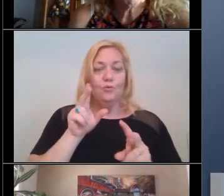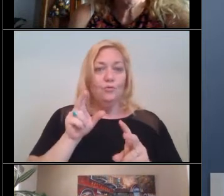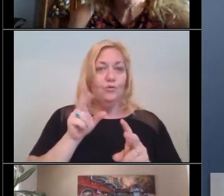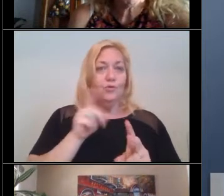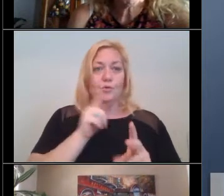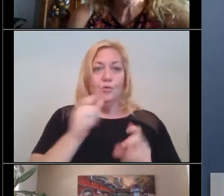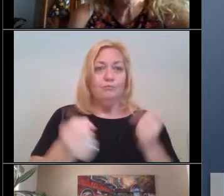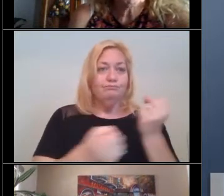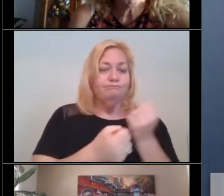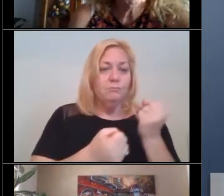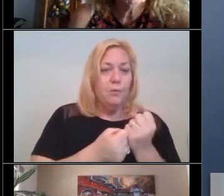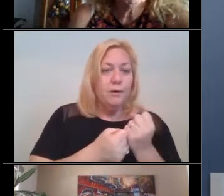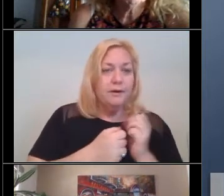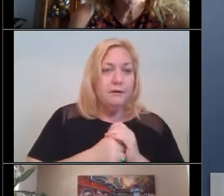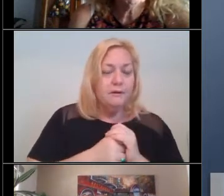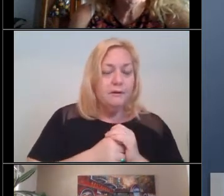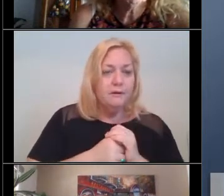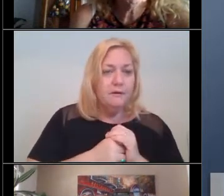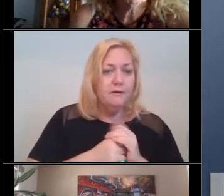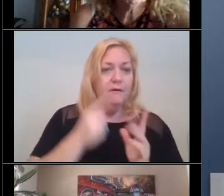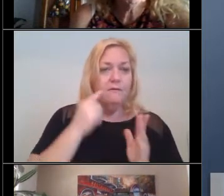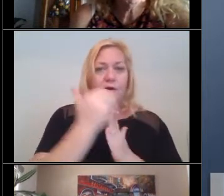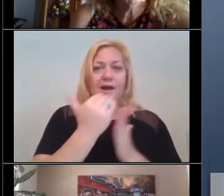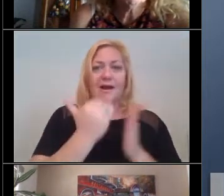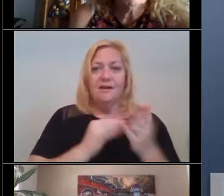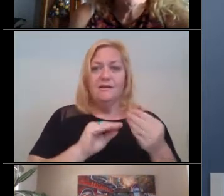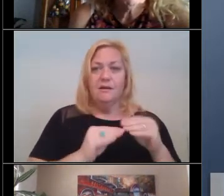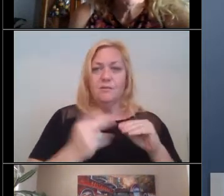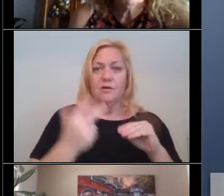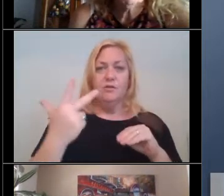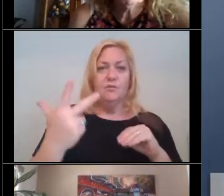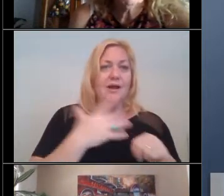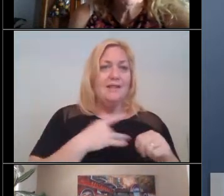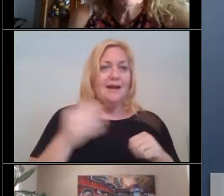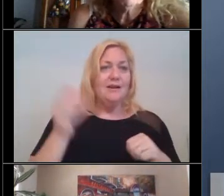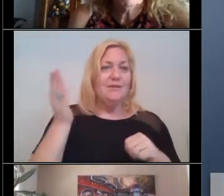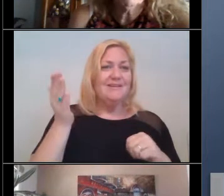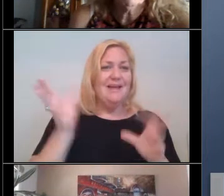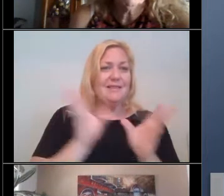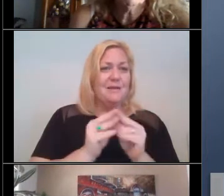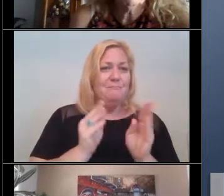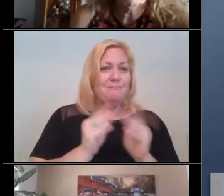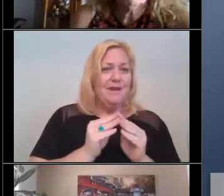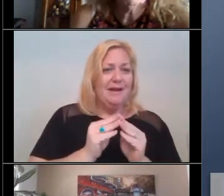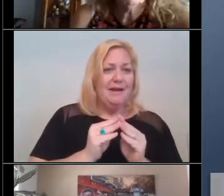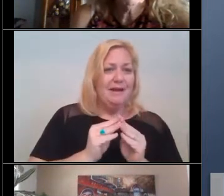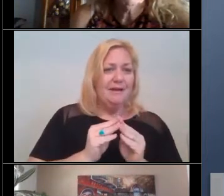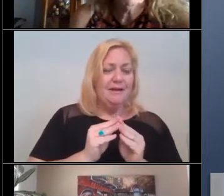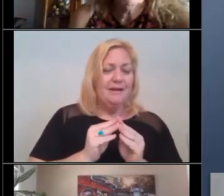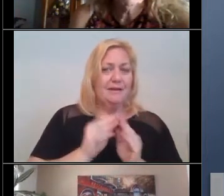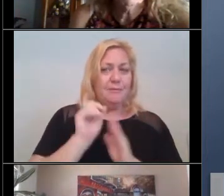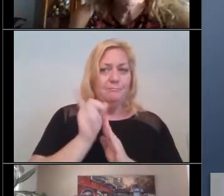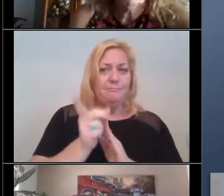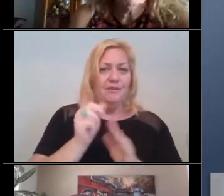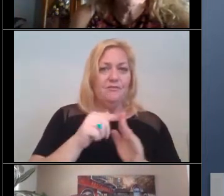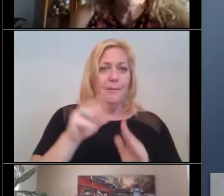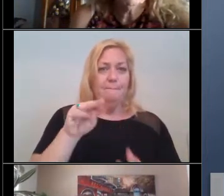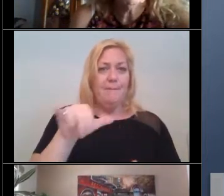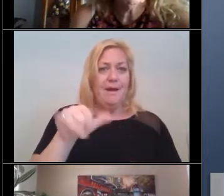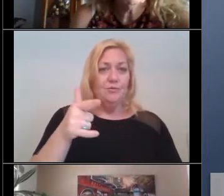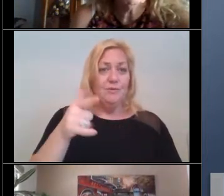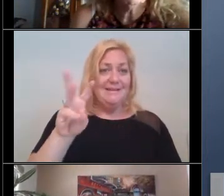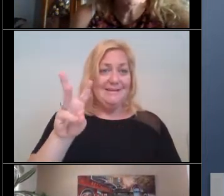Kippur. For agenda item 3, I would like to present the meeting minutes from our May 26th